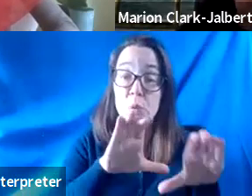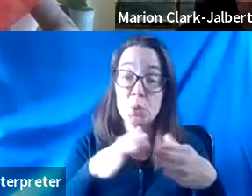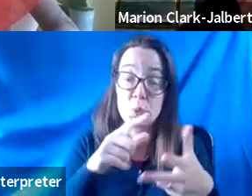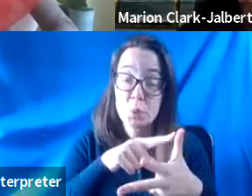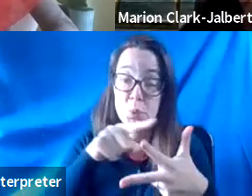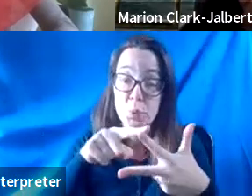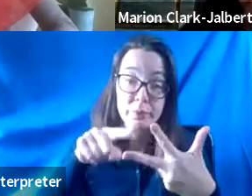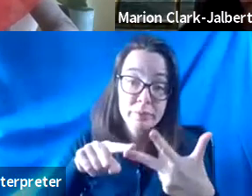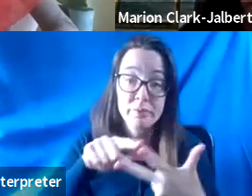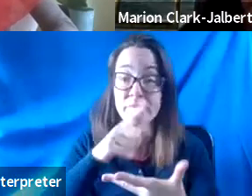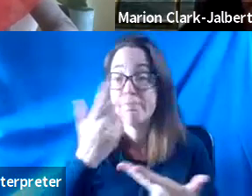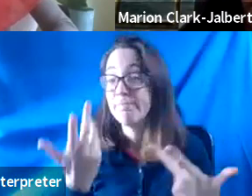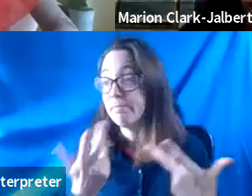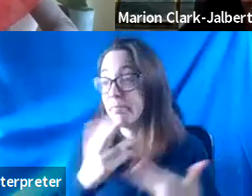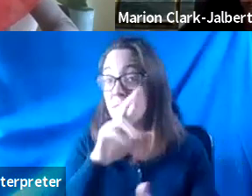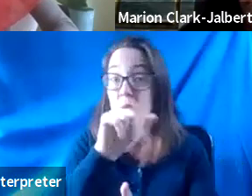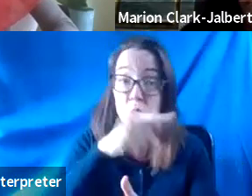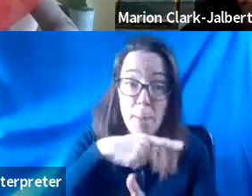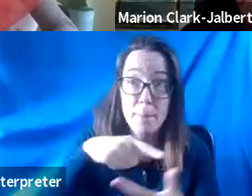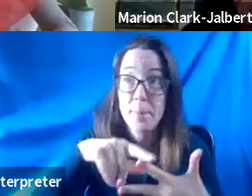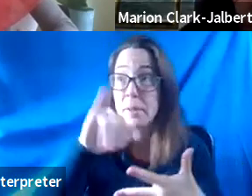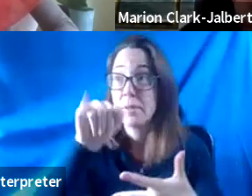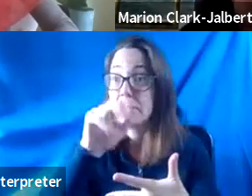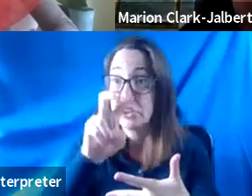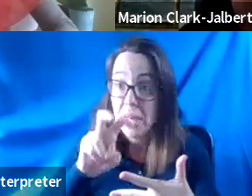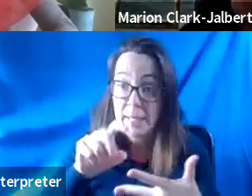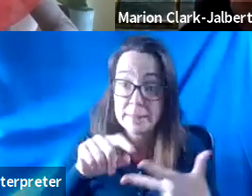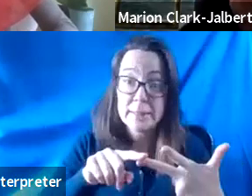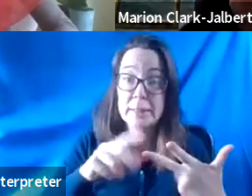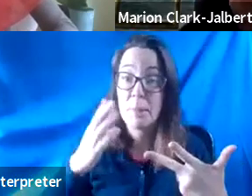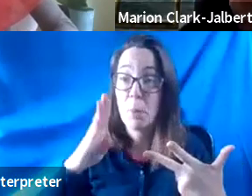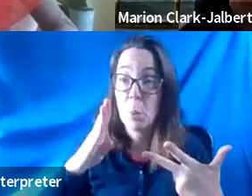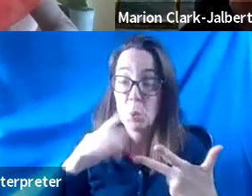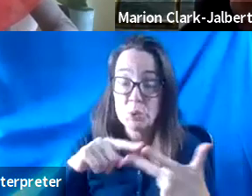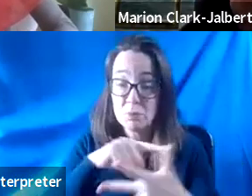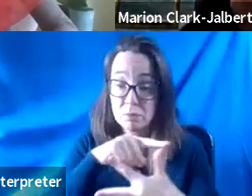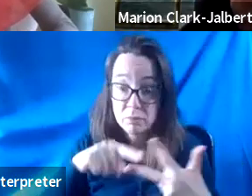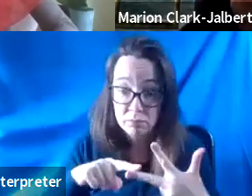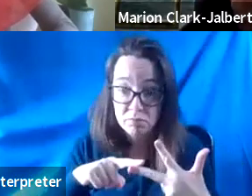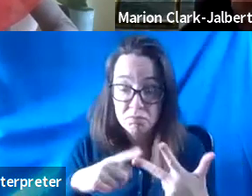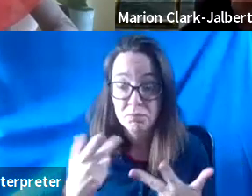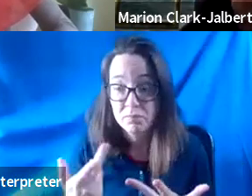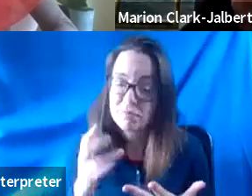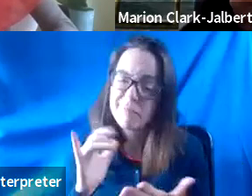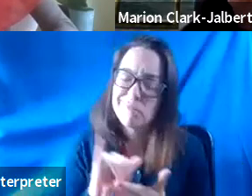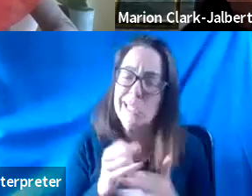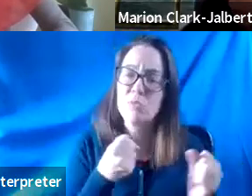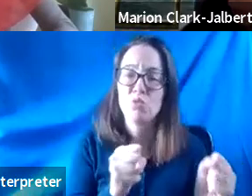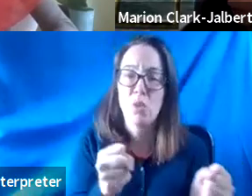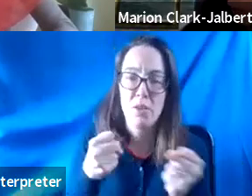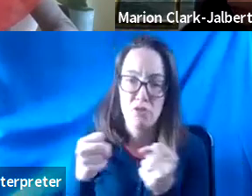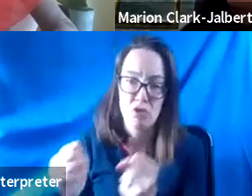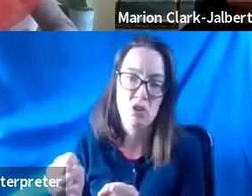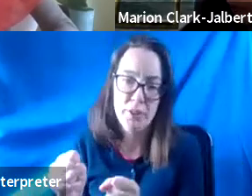be blues. All different kinds of Black music we're celebrating, right? So by doing those strategies, it kind of gets everybody to buy